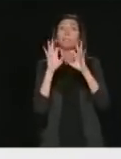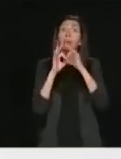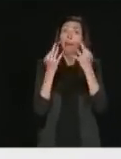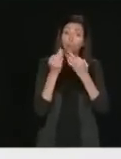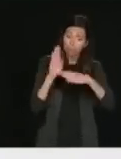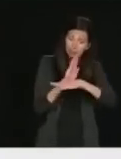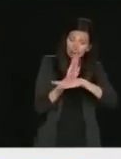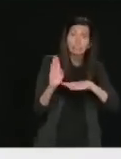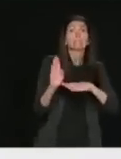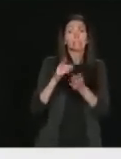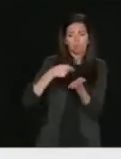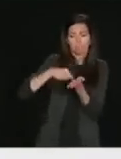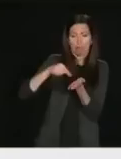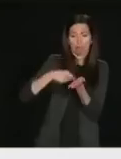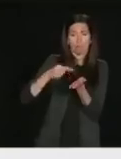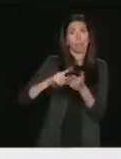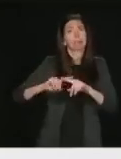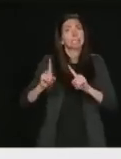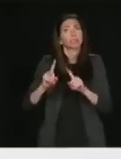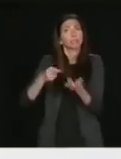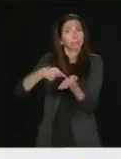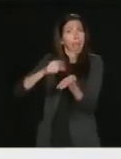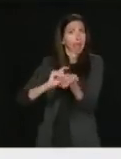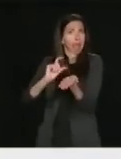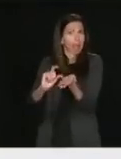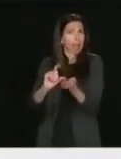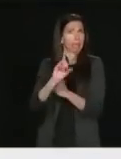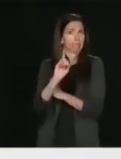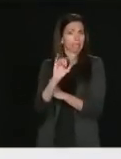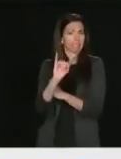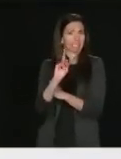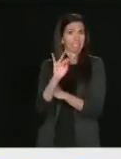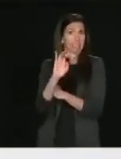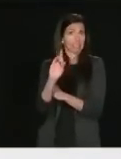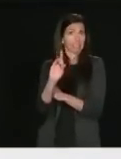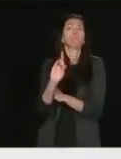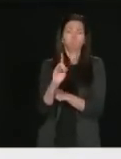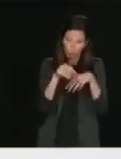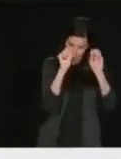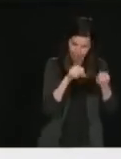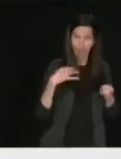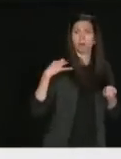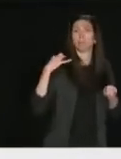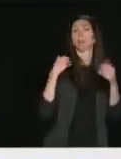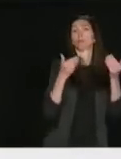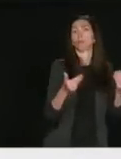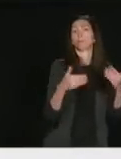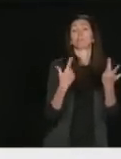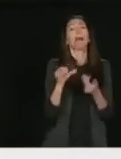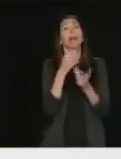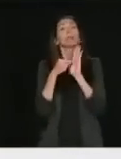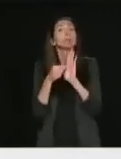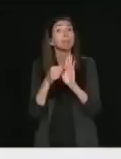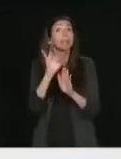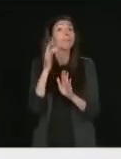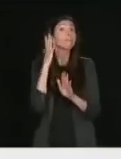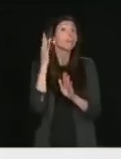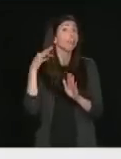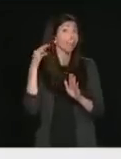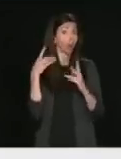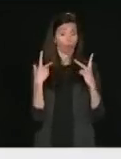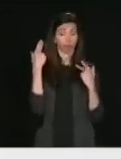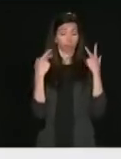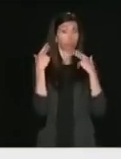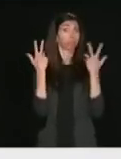dividends, you are now eligible. For instance, if you've got a hair salon or you need some stylists that